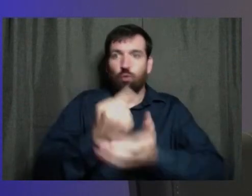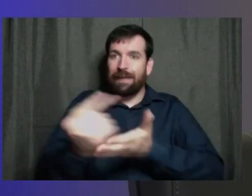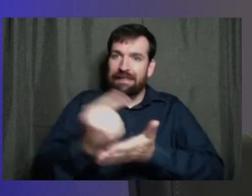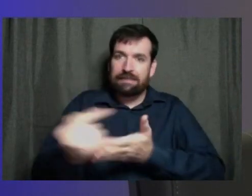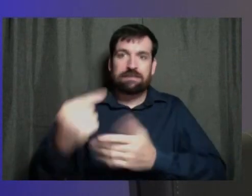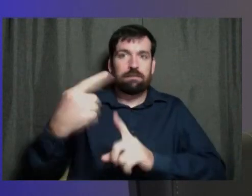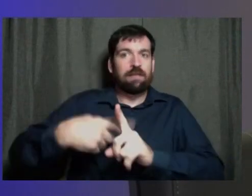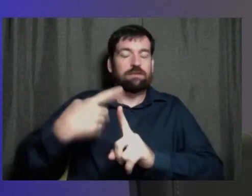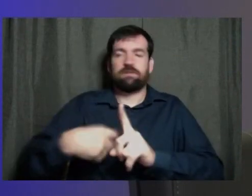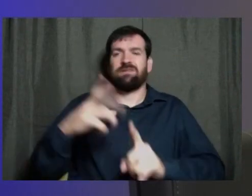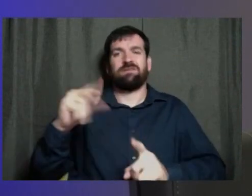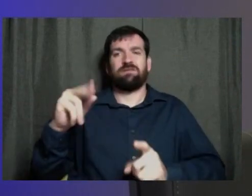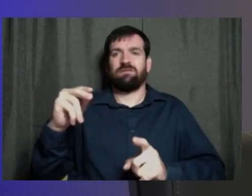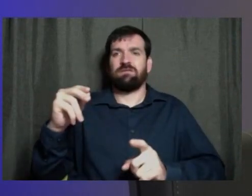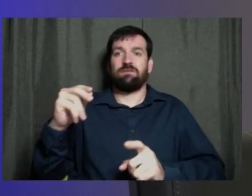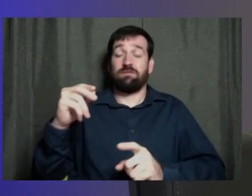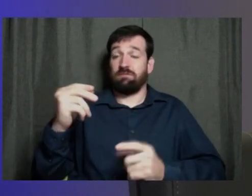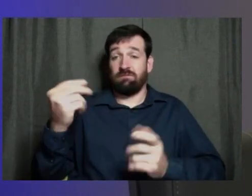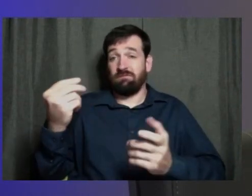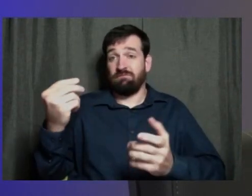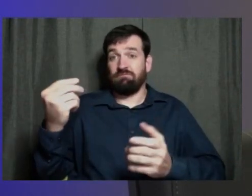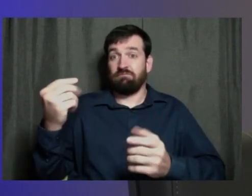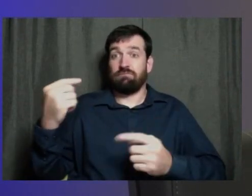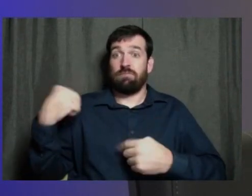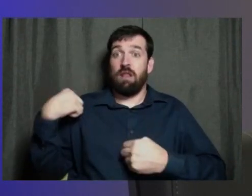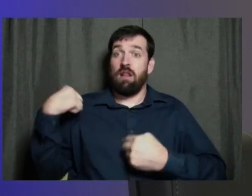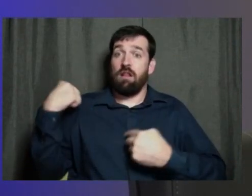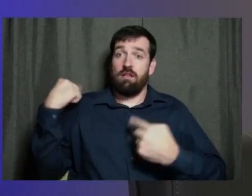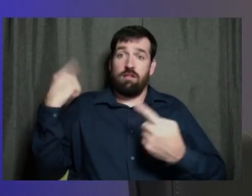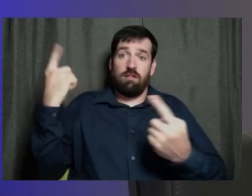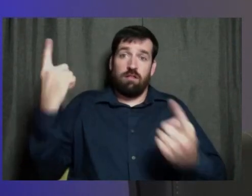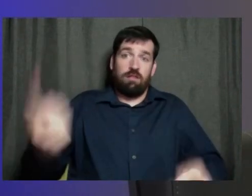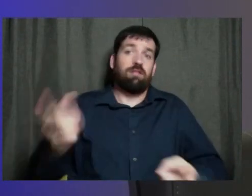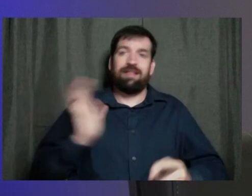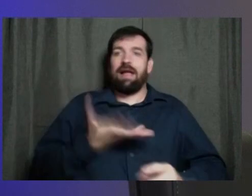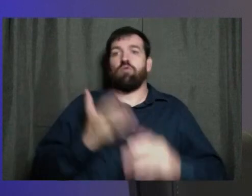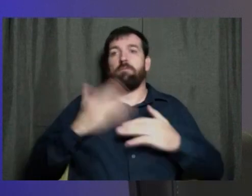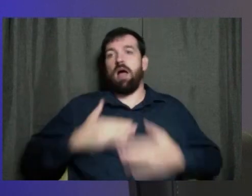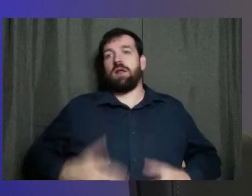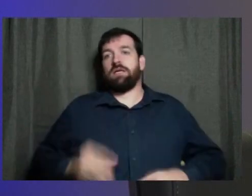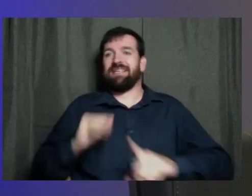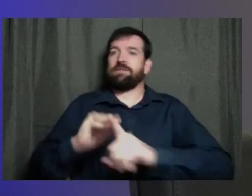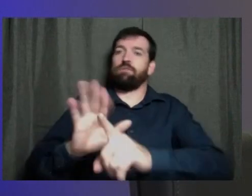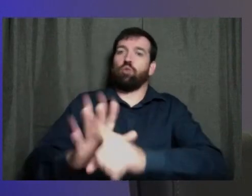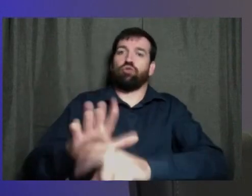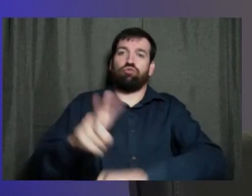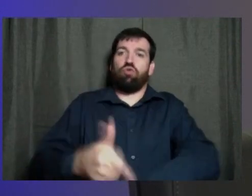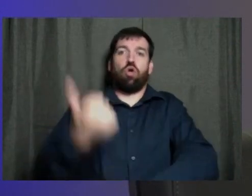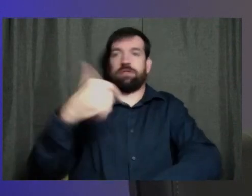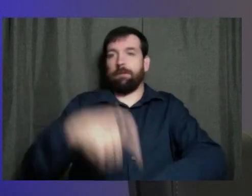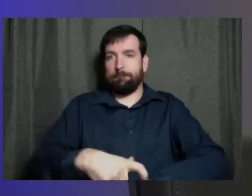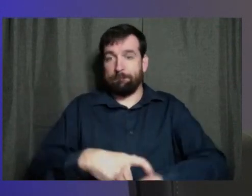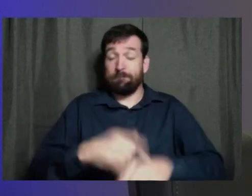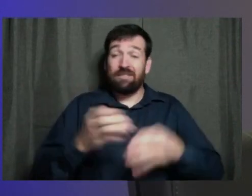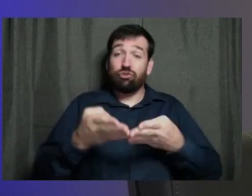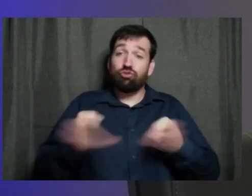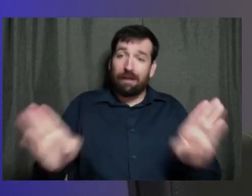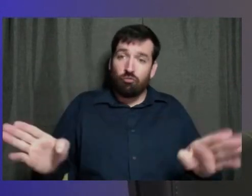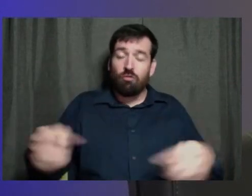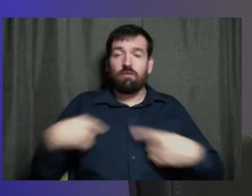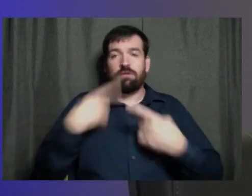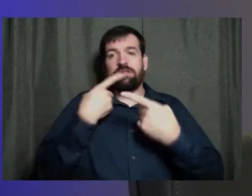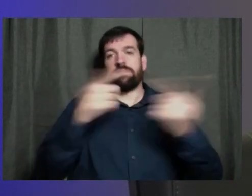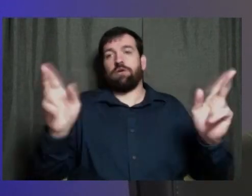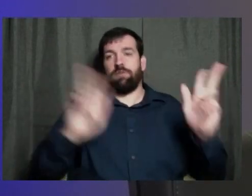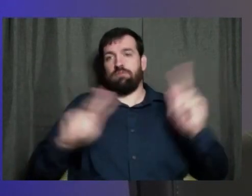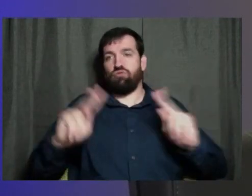happening over a great deal of time. So it's what our body is exposed to over the long term. In general, I always tell people the best rule of thumb is